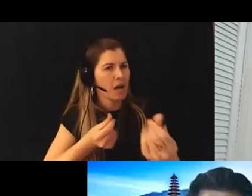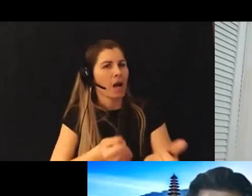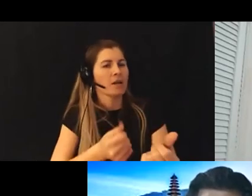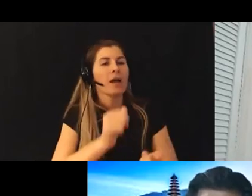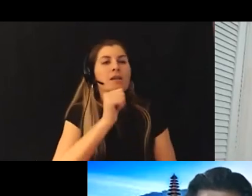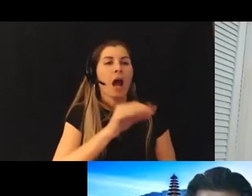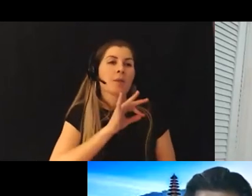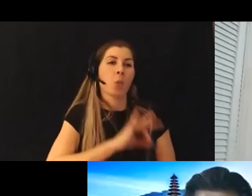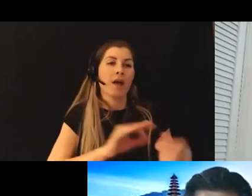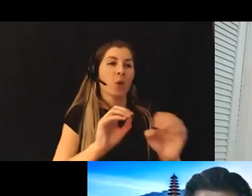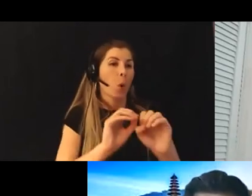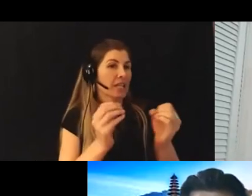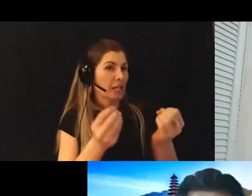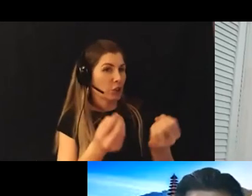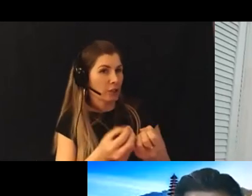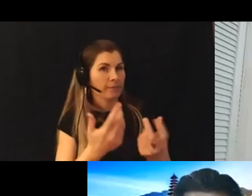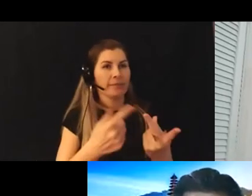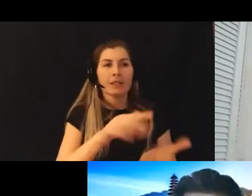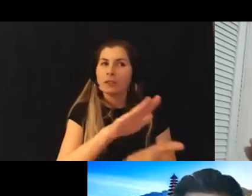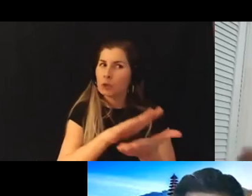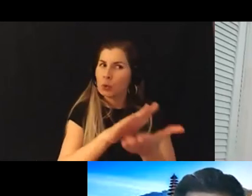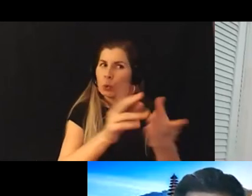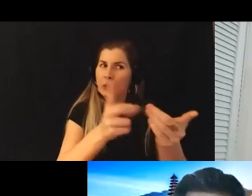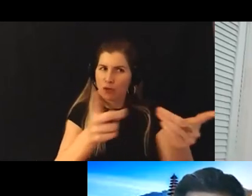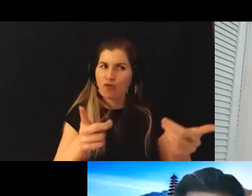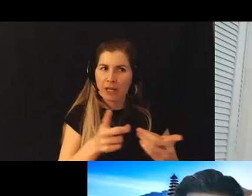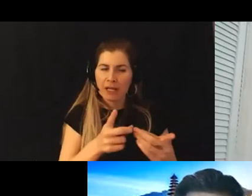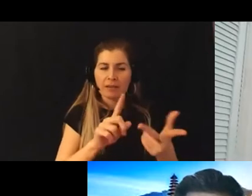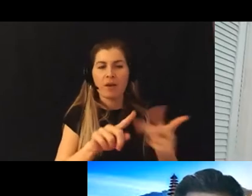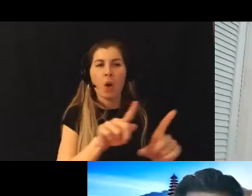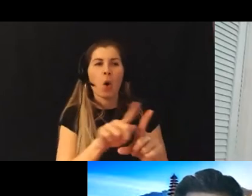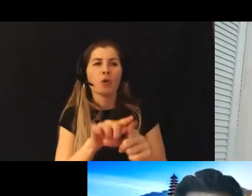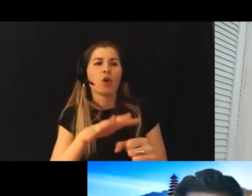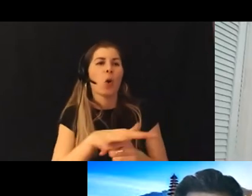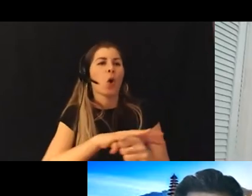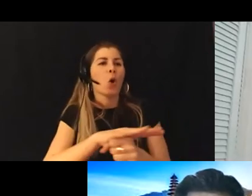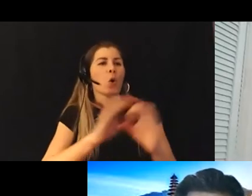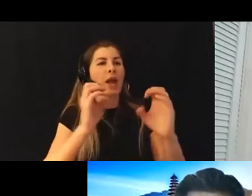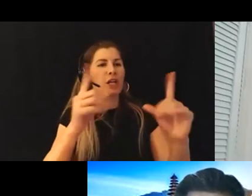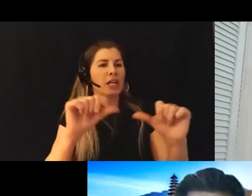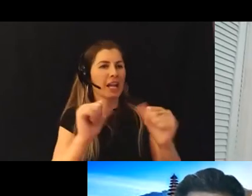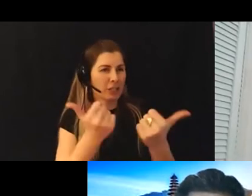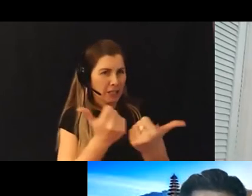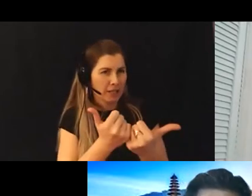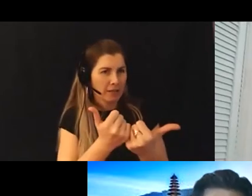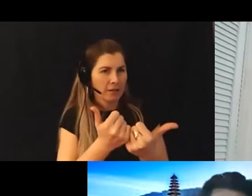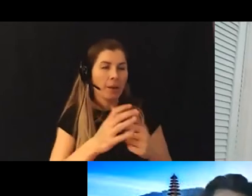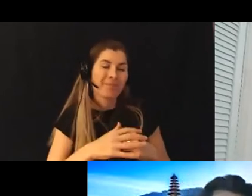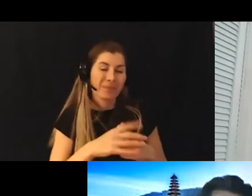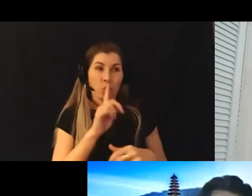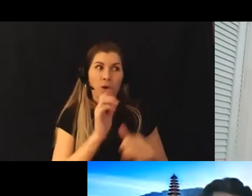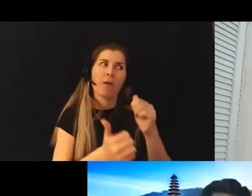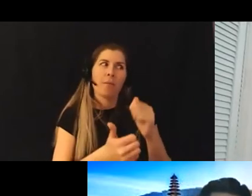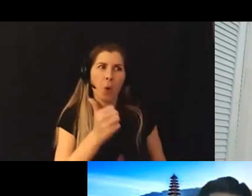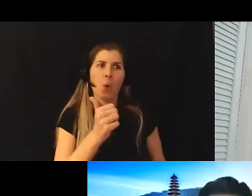nonprofit organizations, school districts, as well as local education agencies. And 9 times out of 10, they are